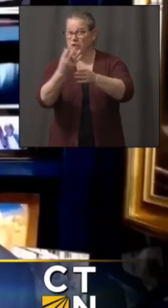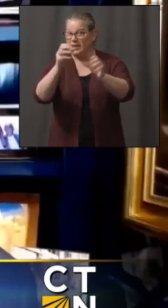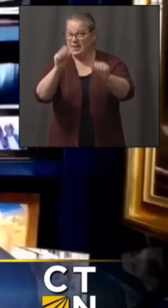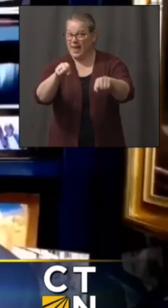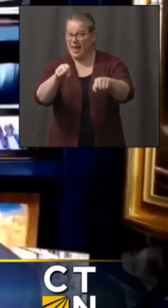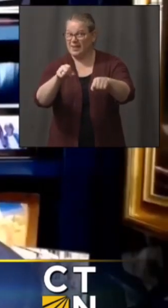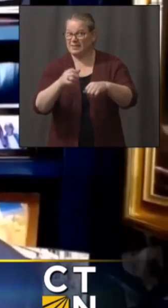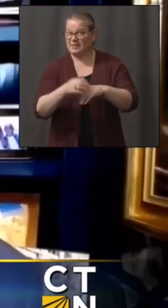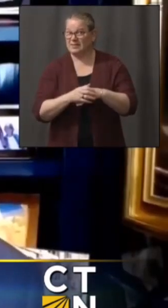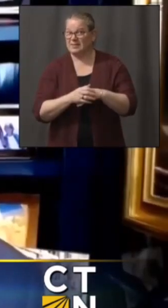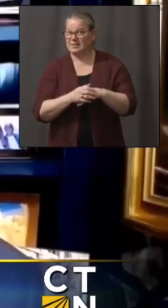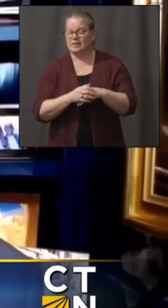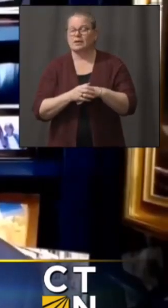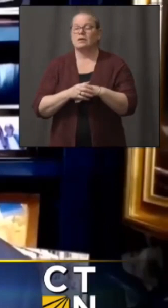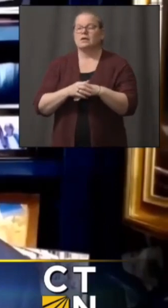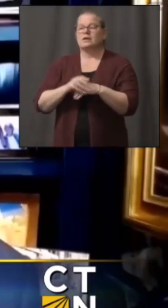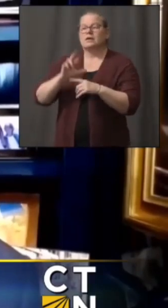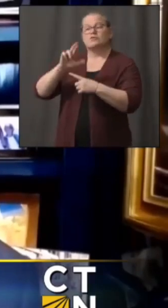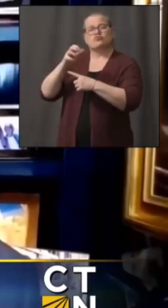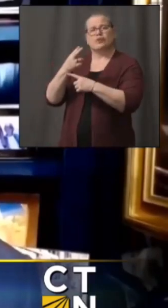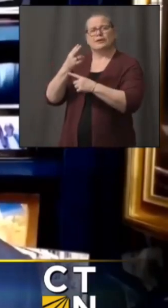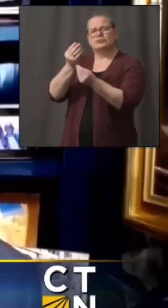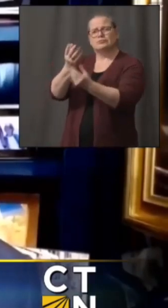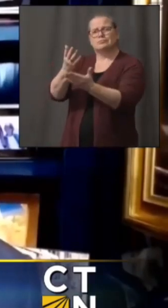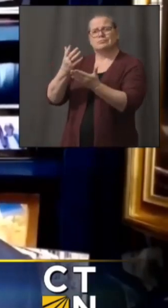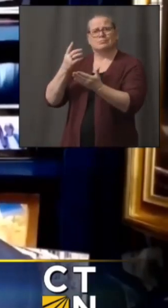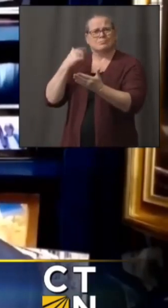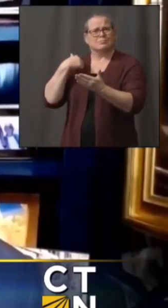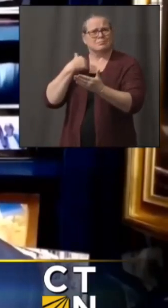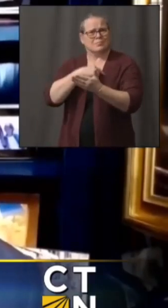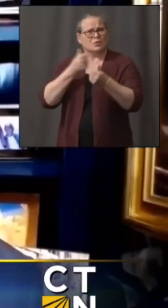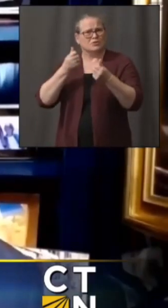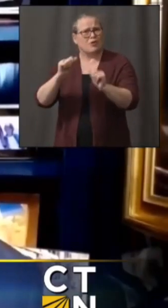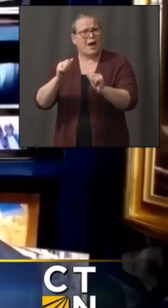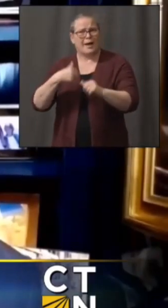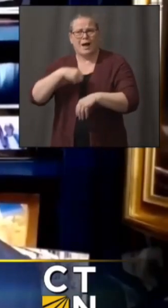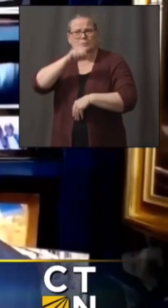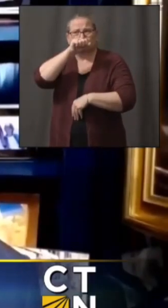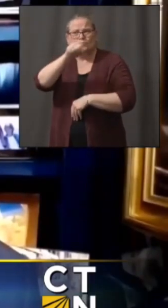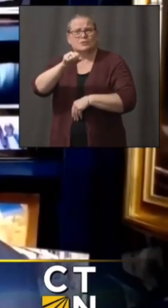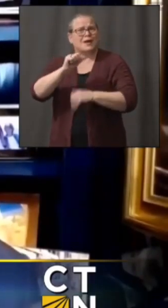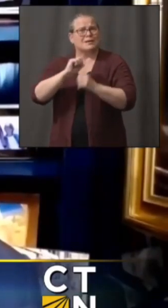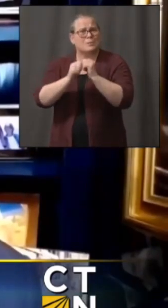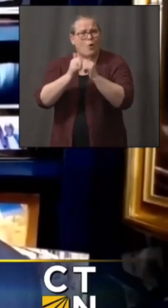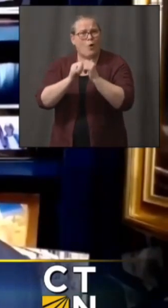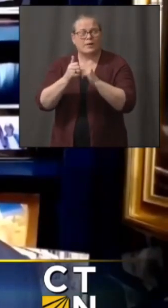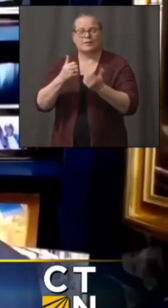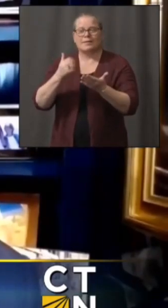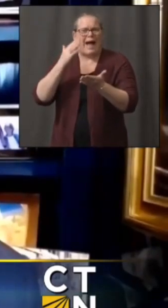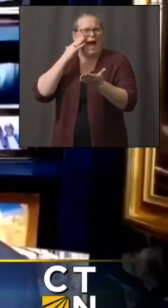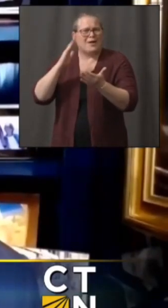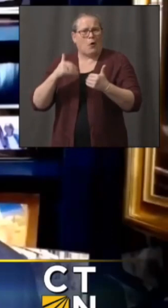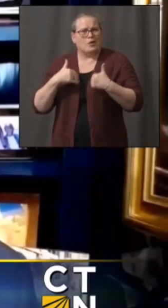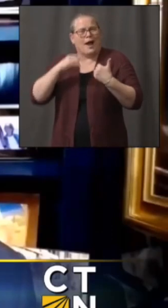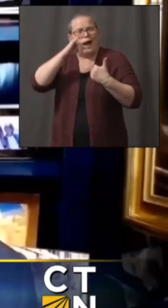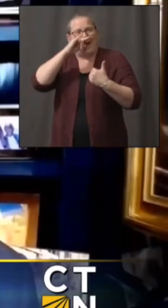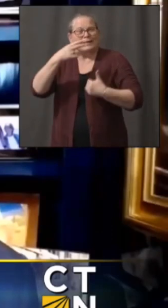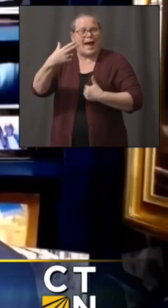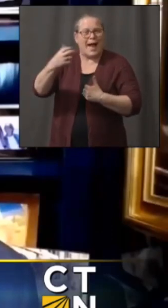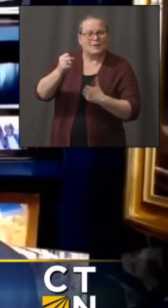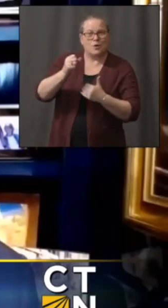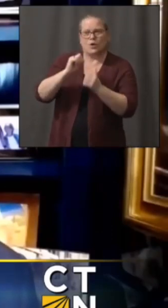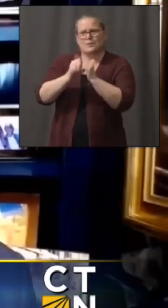sports. We're all in high school. I know how important that is for young kids. I know a lot of them have been gearing up for this for a while. Even if